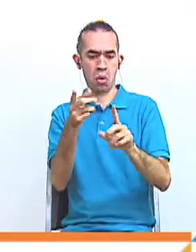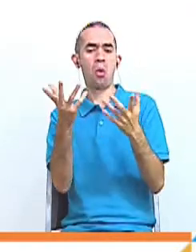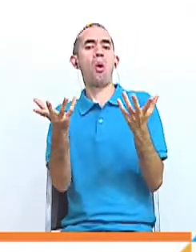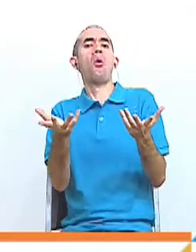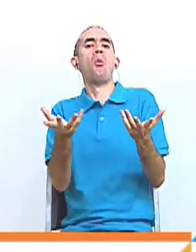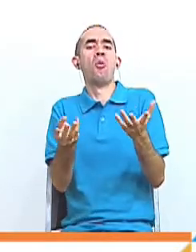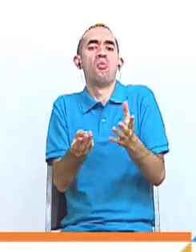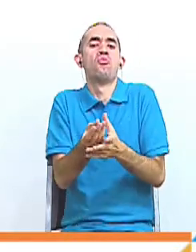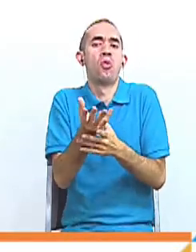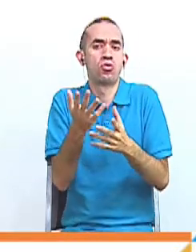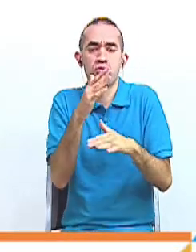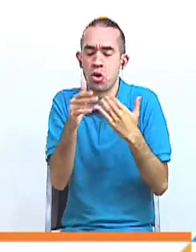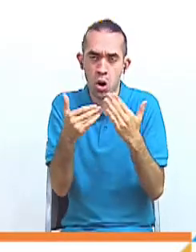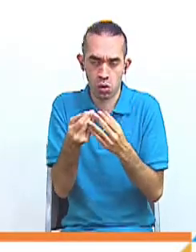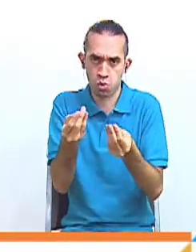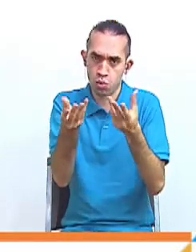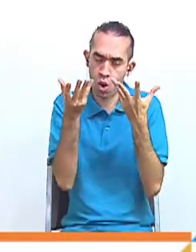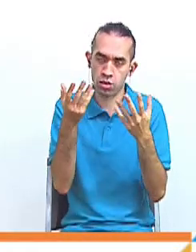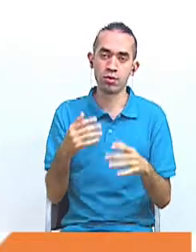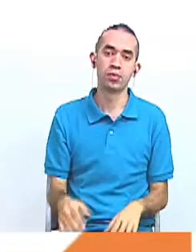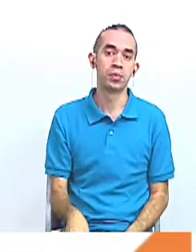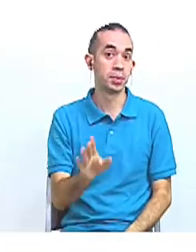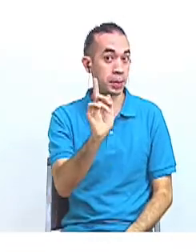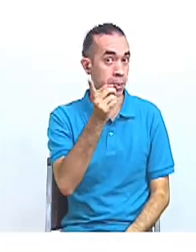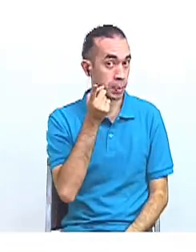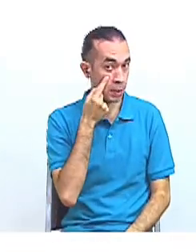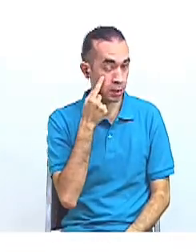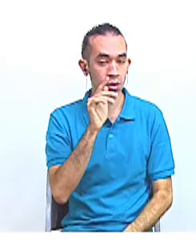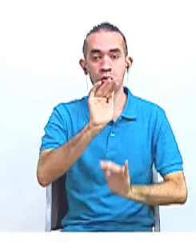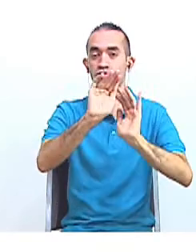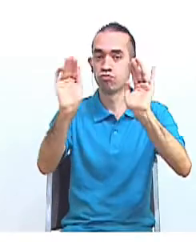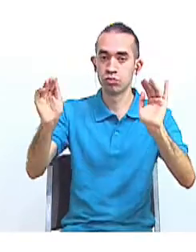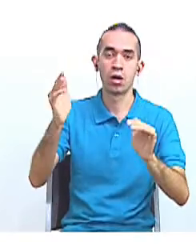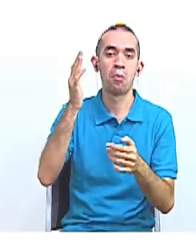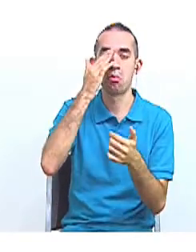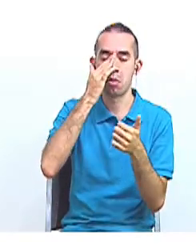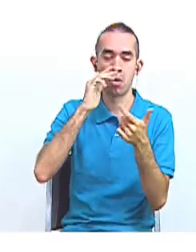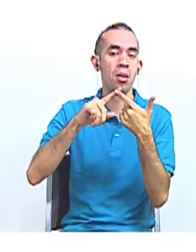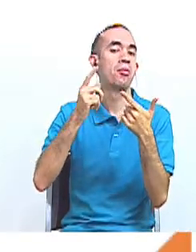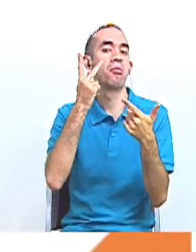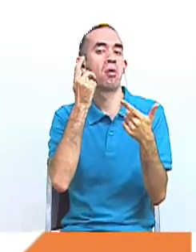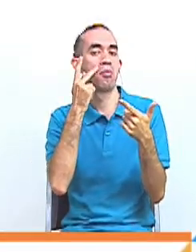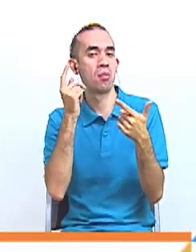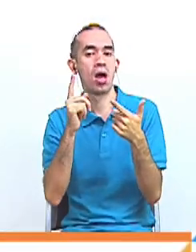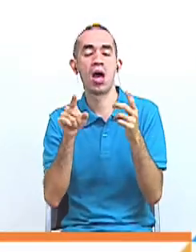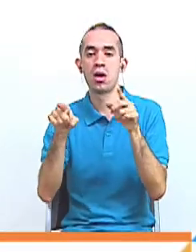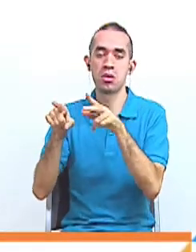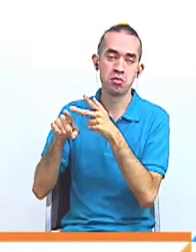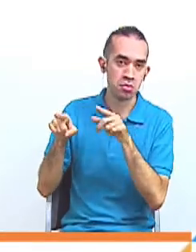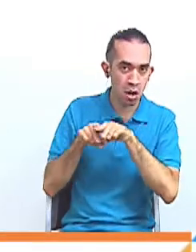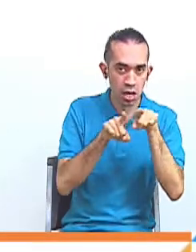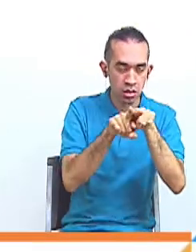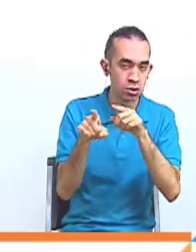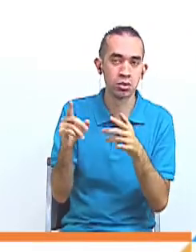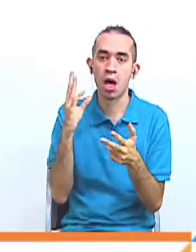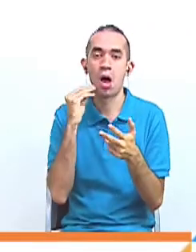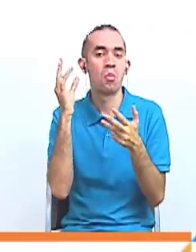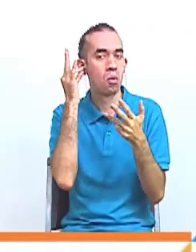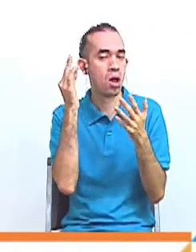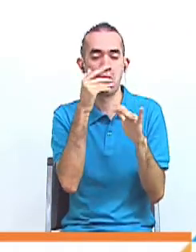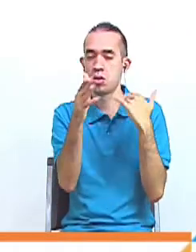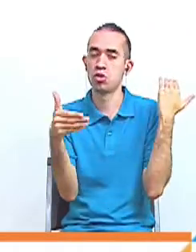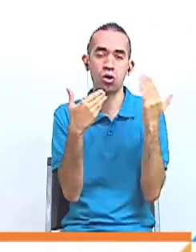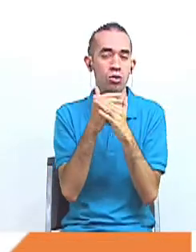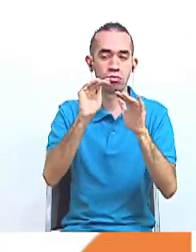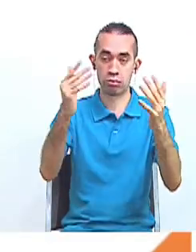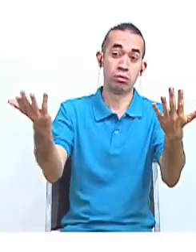before we begin, remember to call everybody at home, your mother, your father, your siblings, your grandma, everybody that